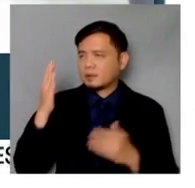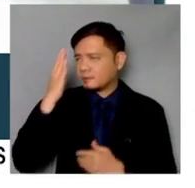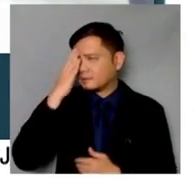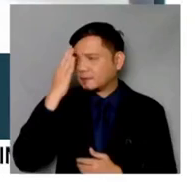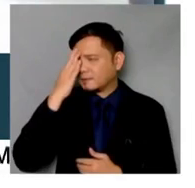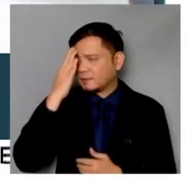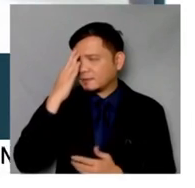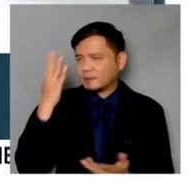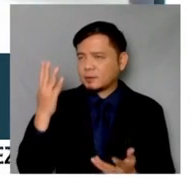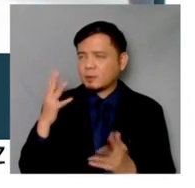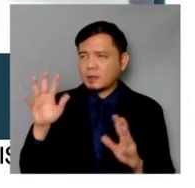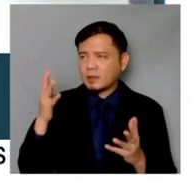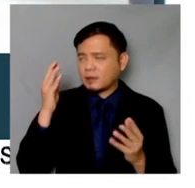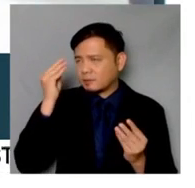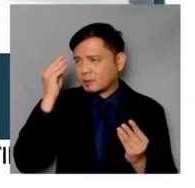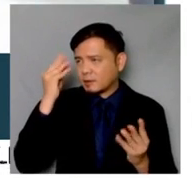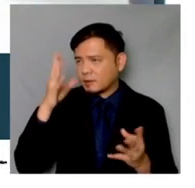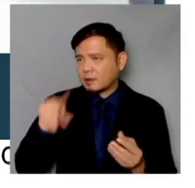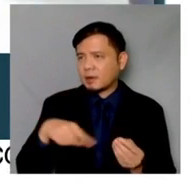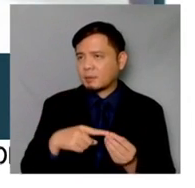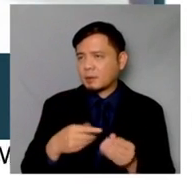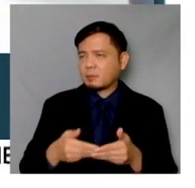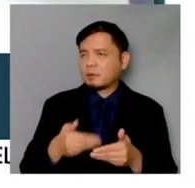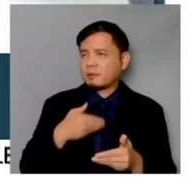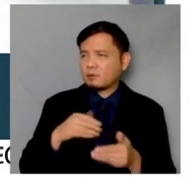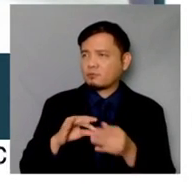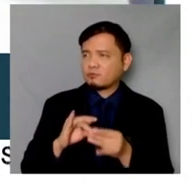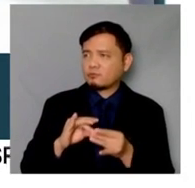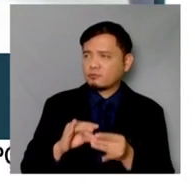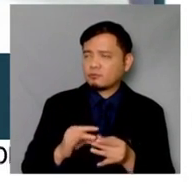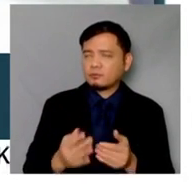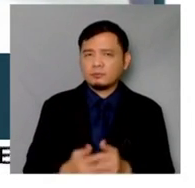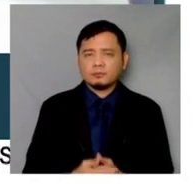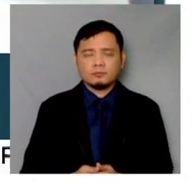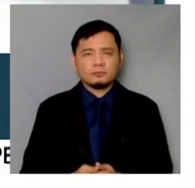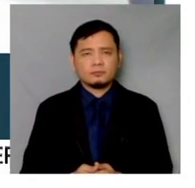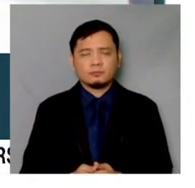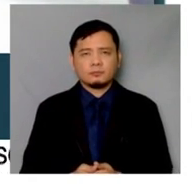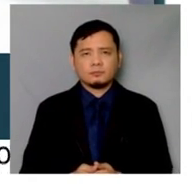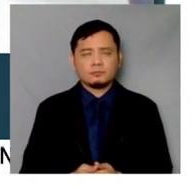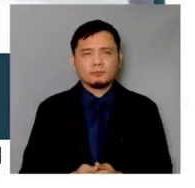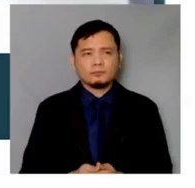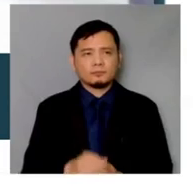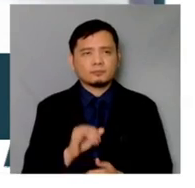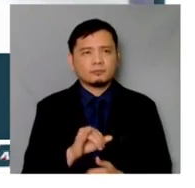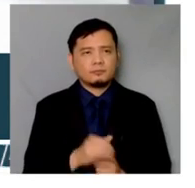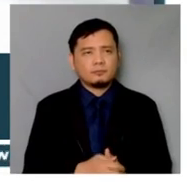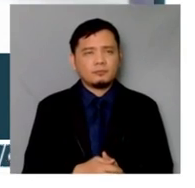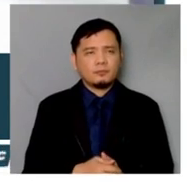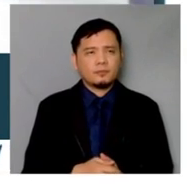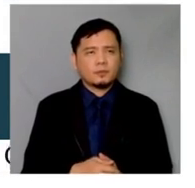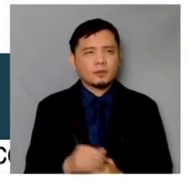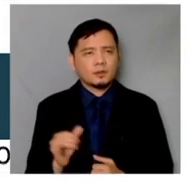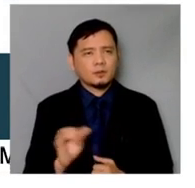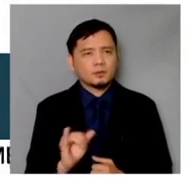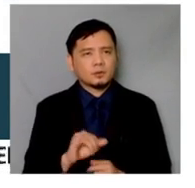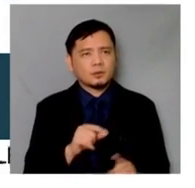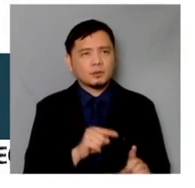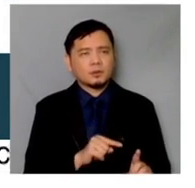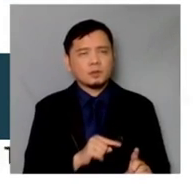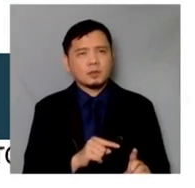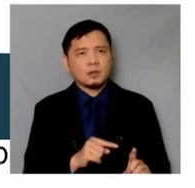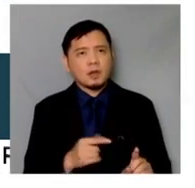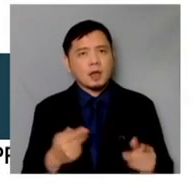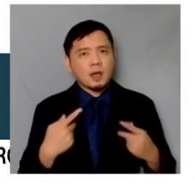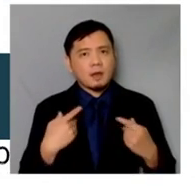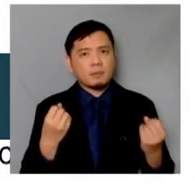prior relationship or continuing relationship. Mr. Ragos also implicated quite a number of